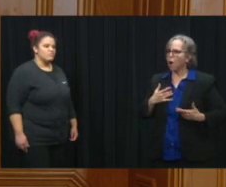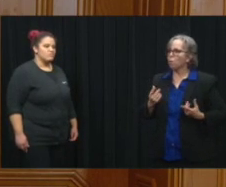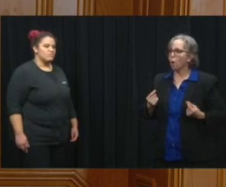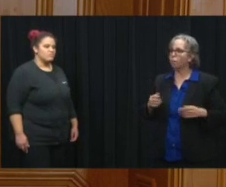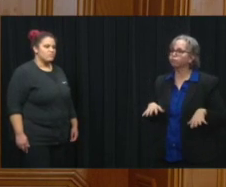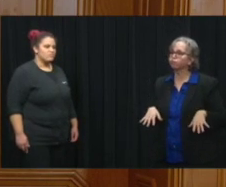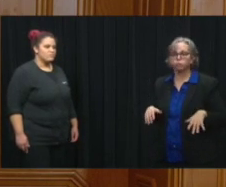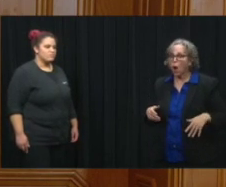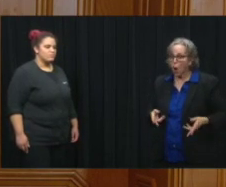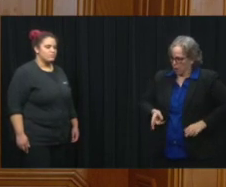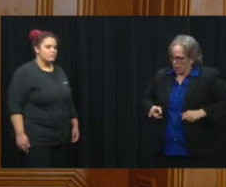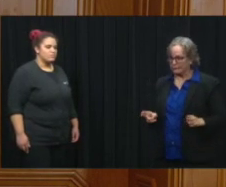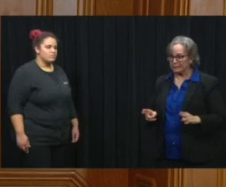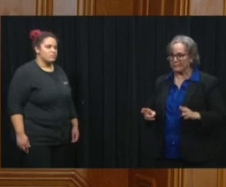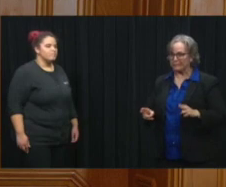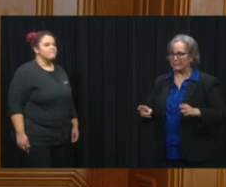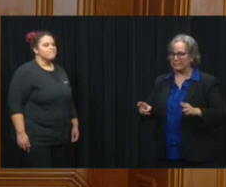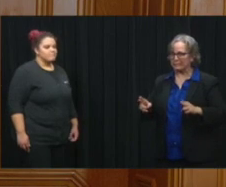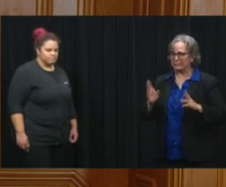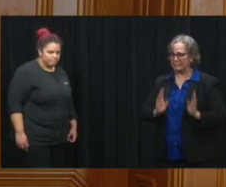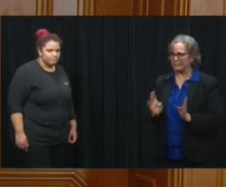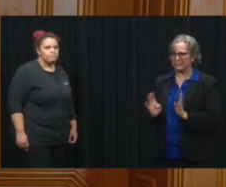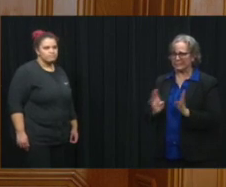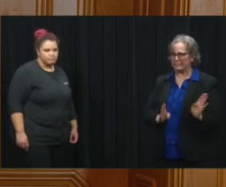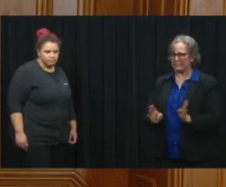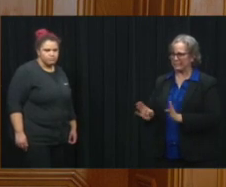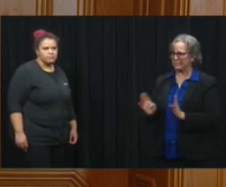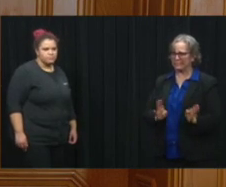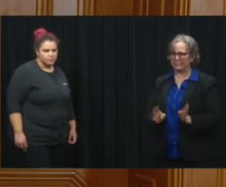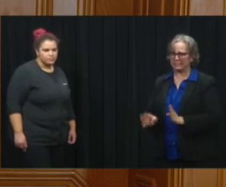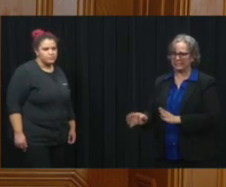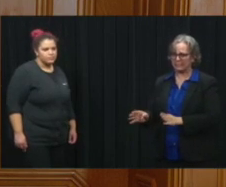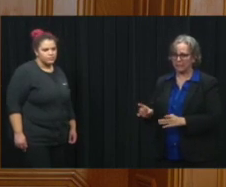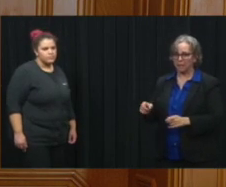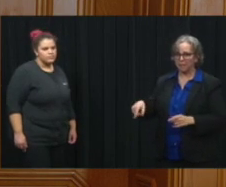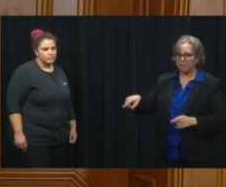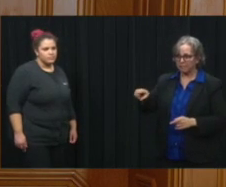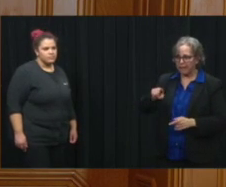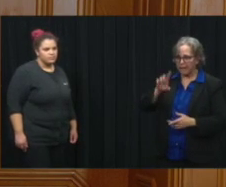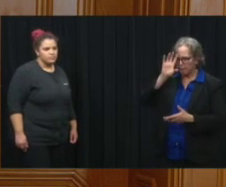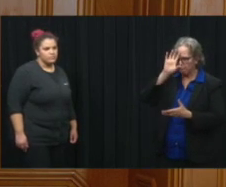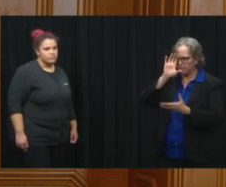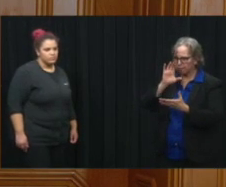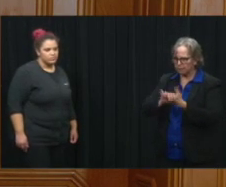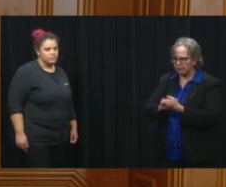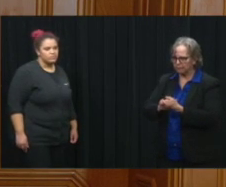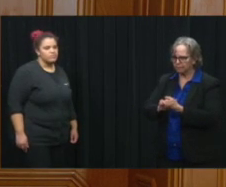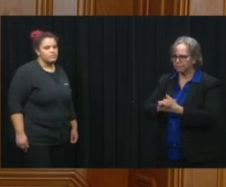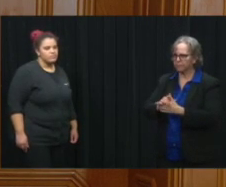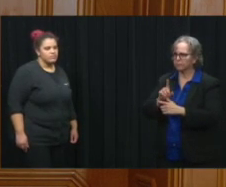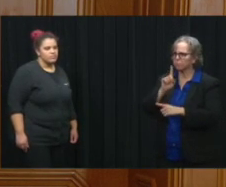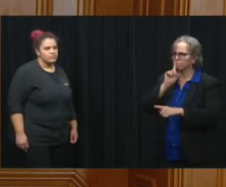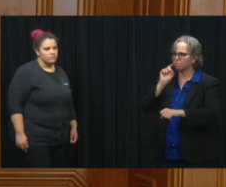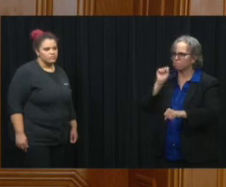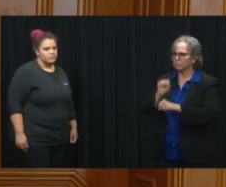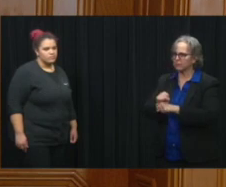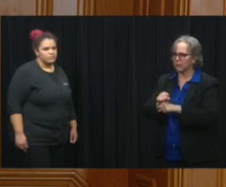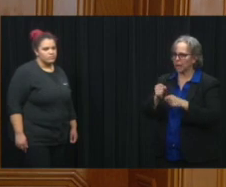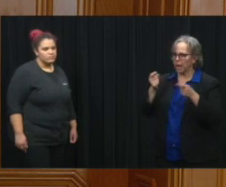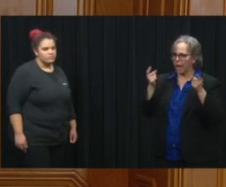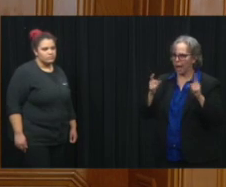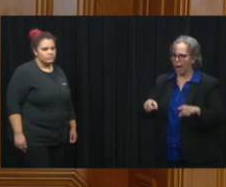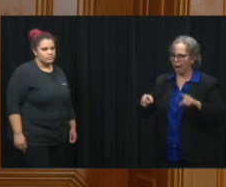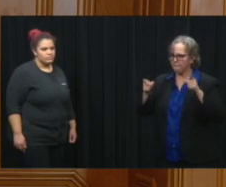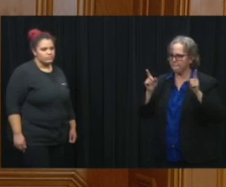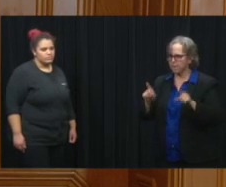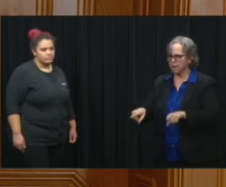They truly believe that this is coming. Everything that we see on the ground